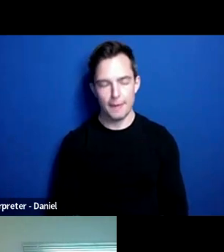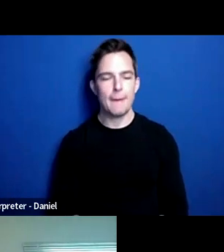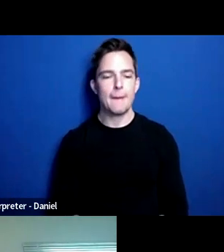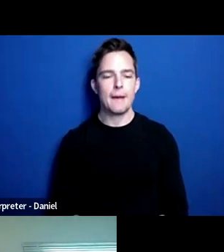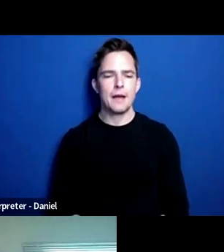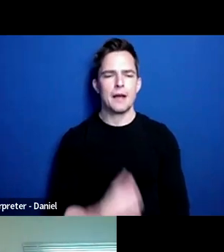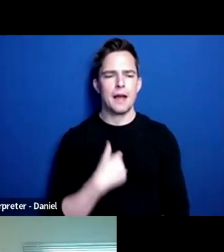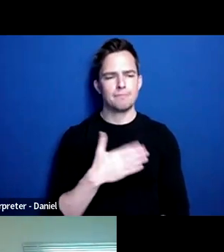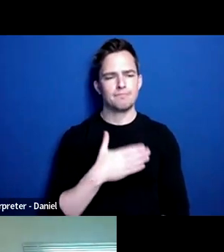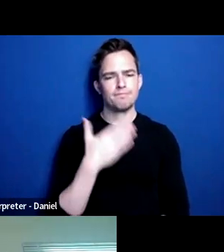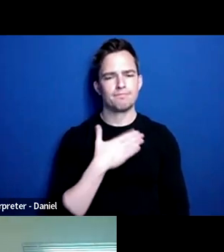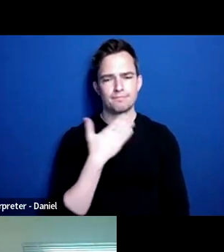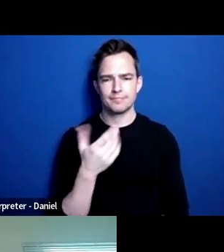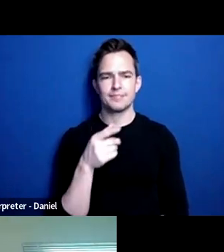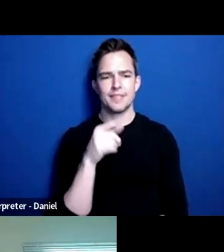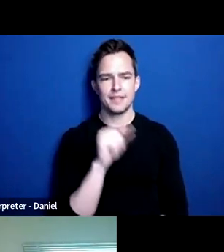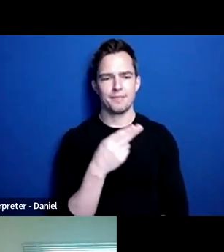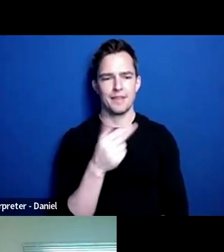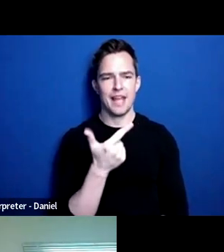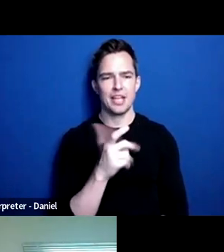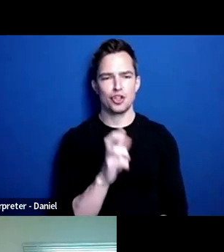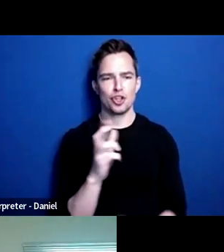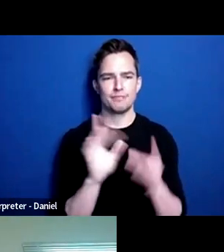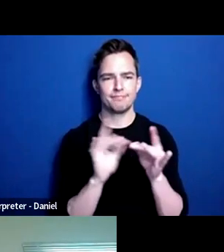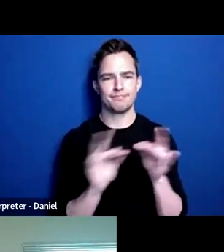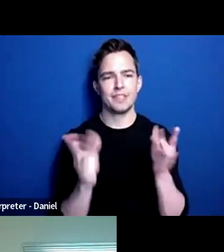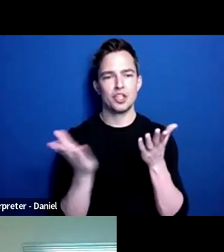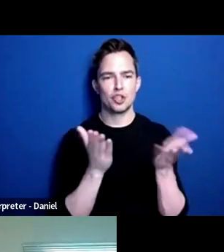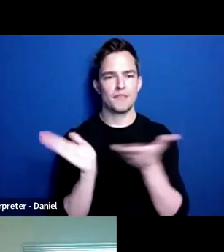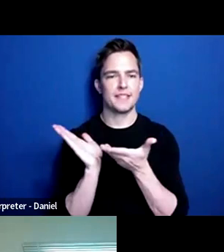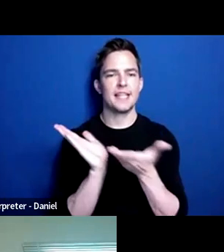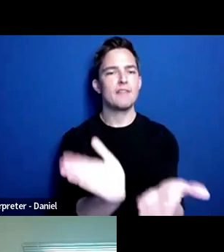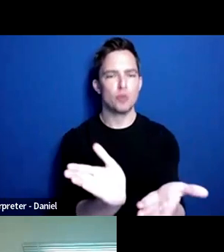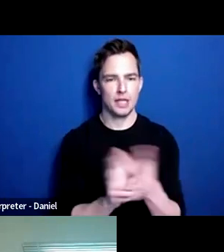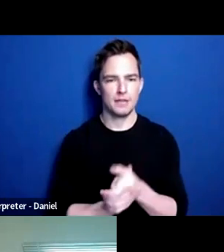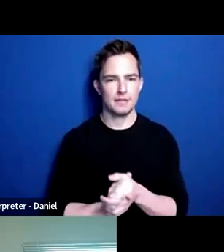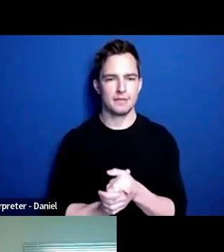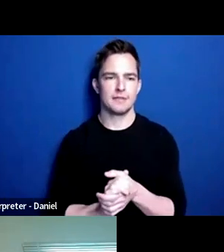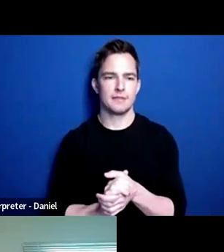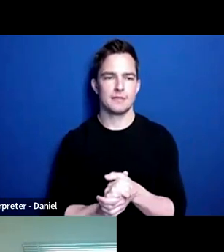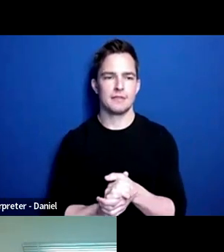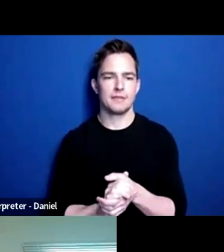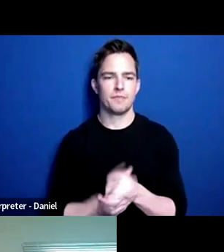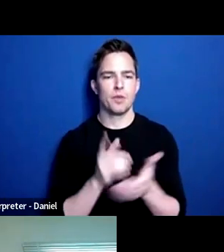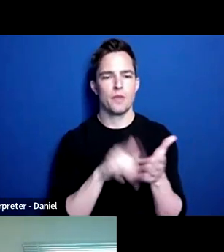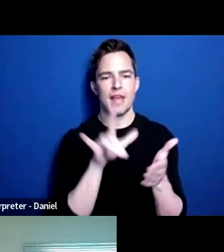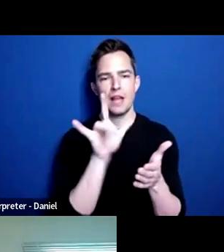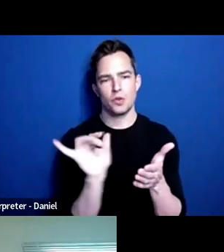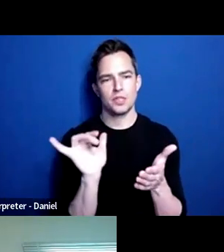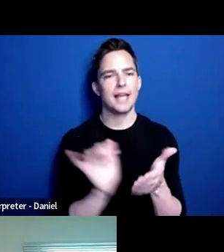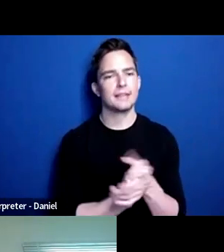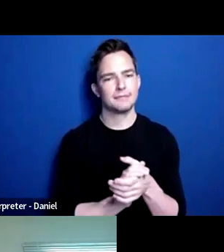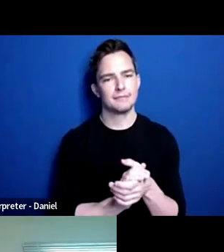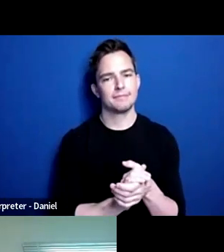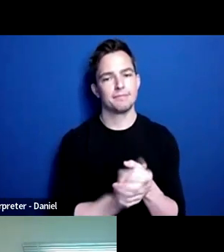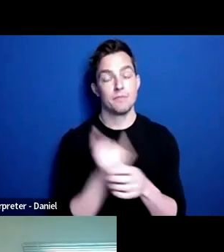I'm glad that Hager touched a lot on service delivery and what that looks like if